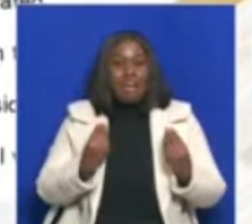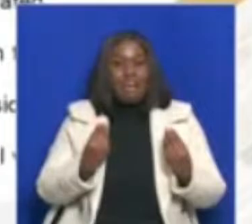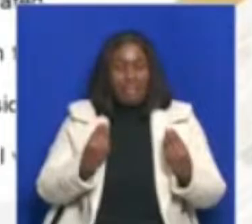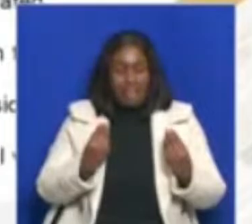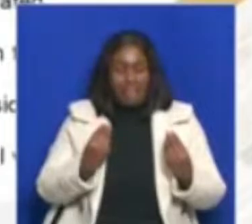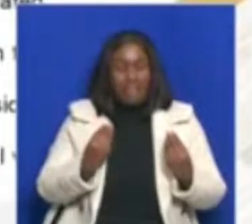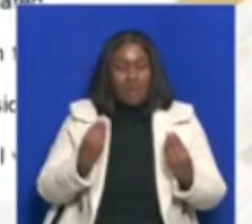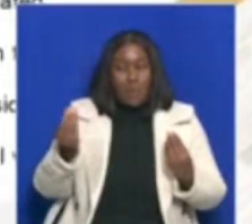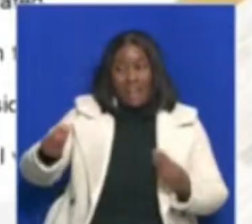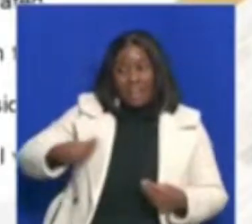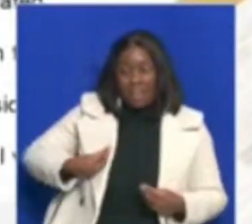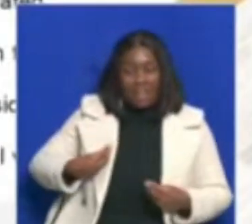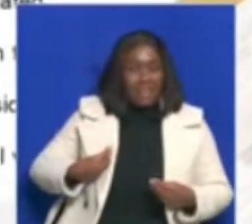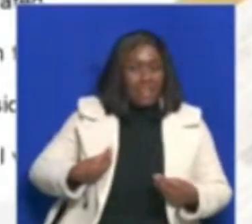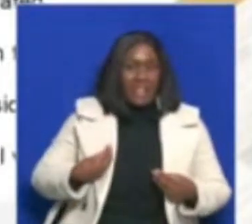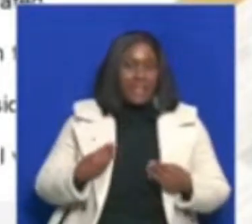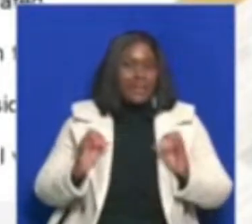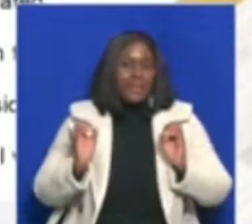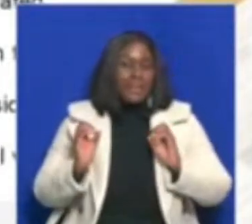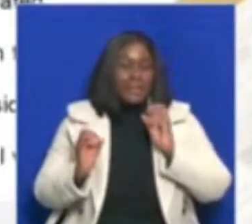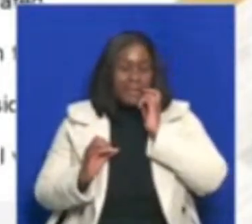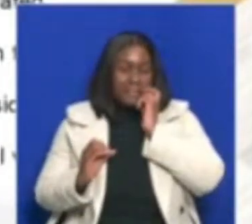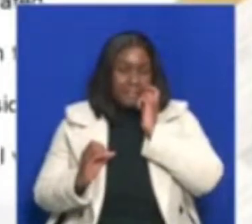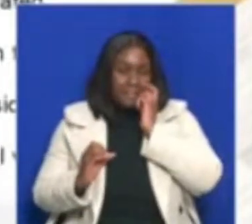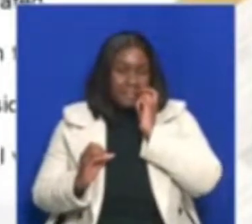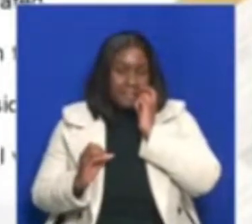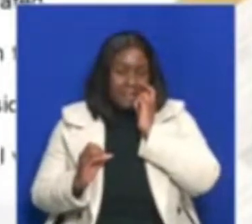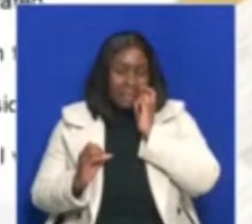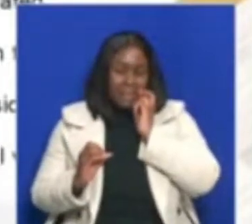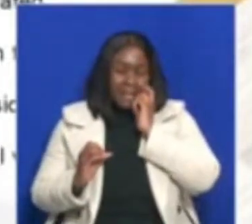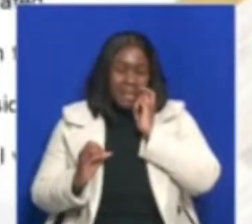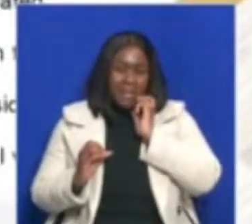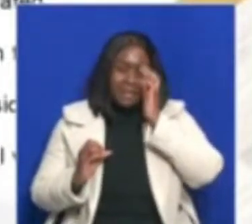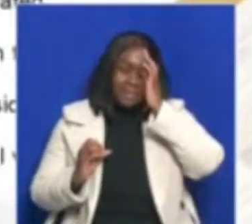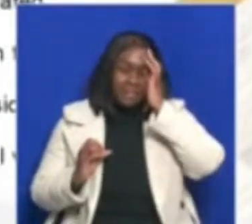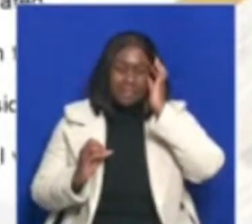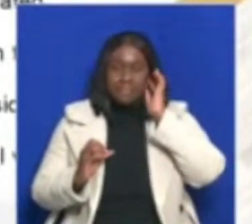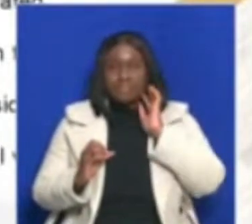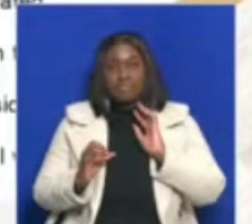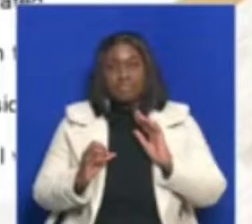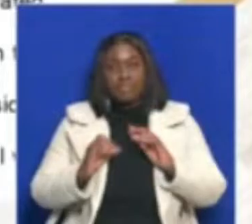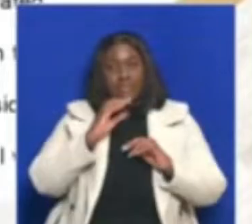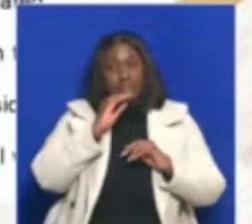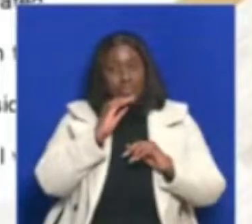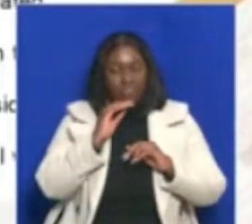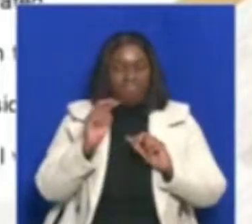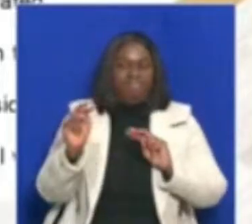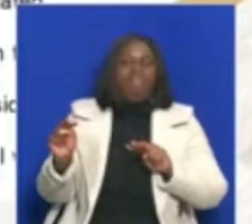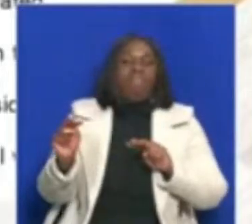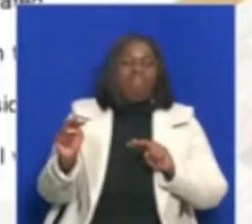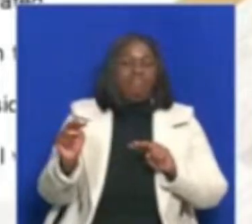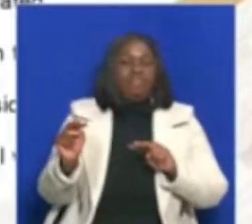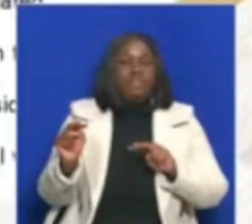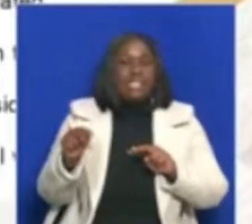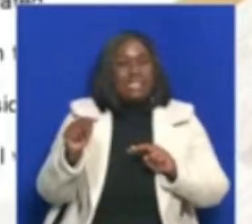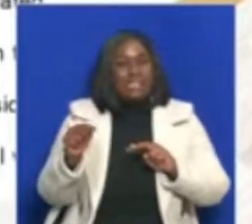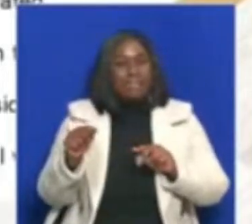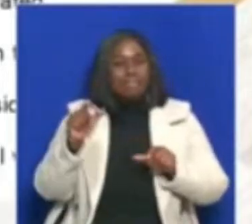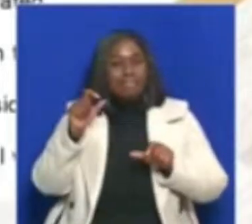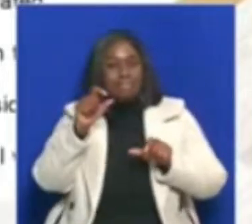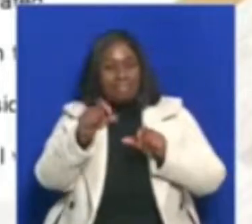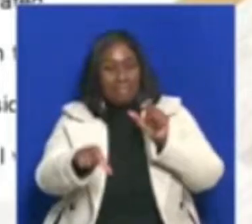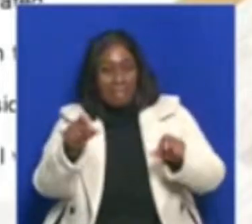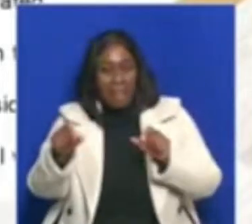allegedly implicated in the CIT robberies, leaving a suspicion that the so-called suspects killed during these